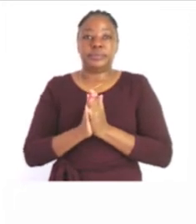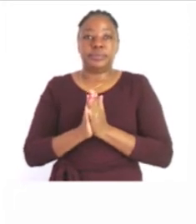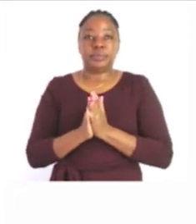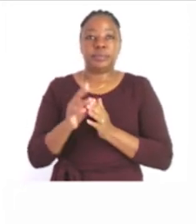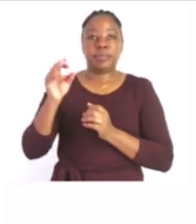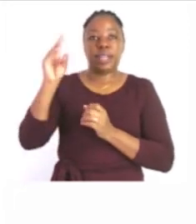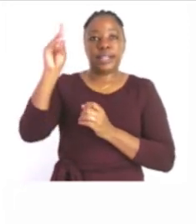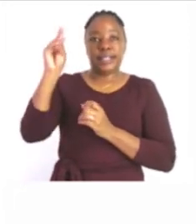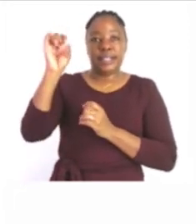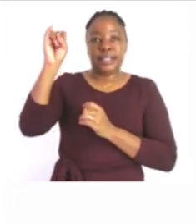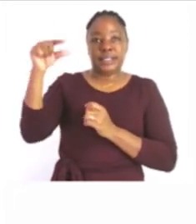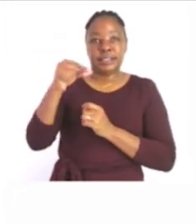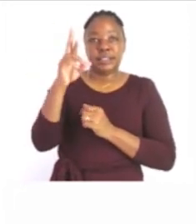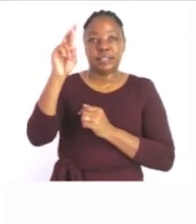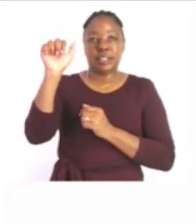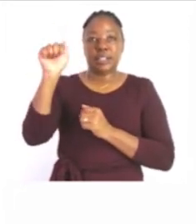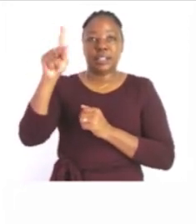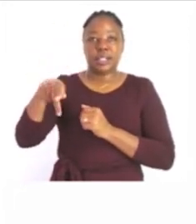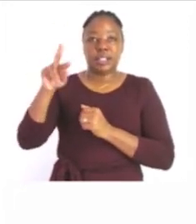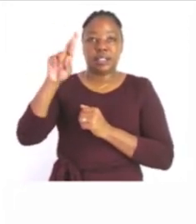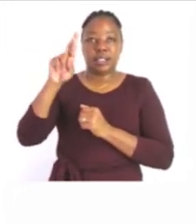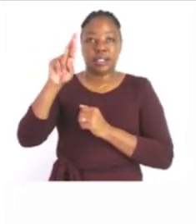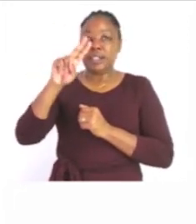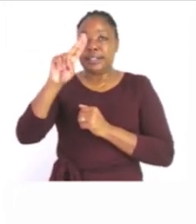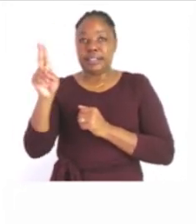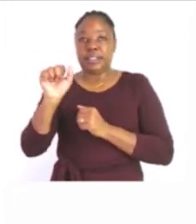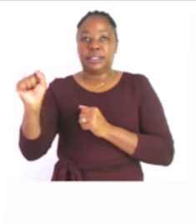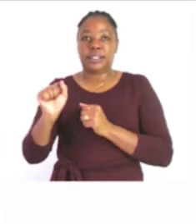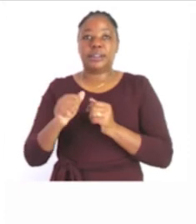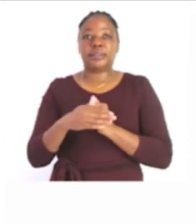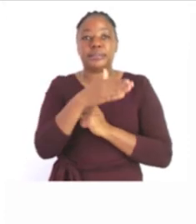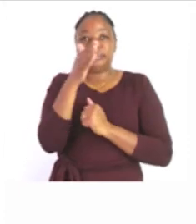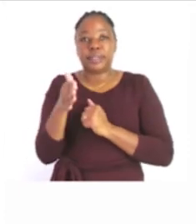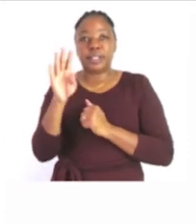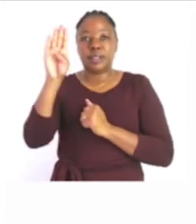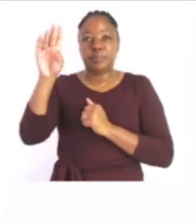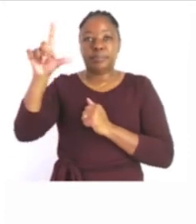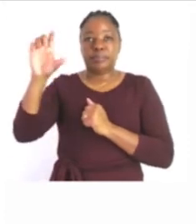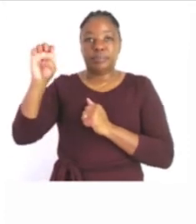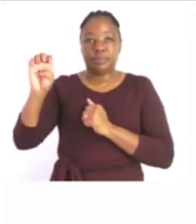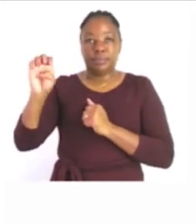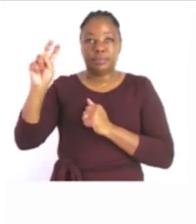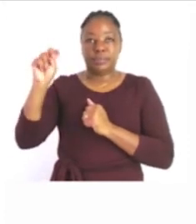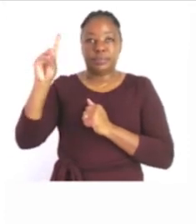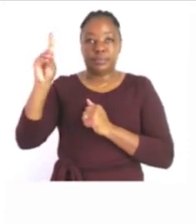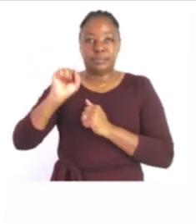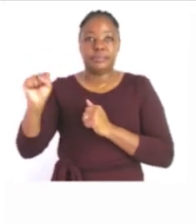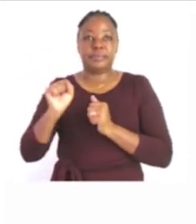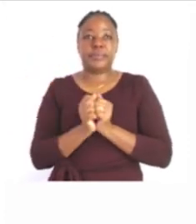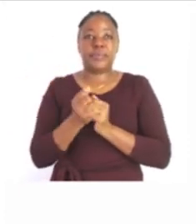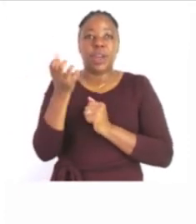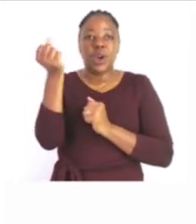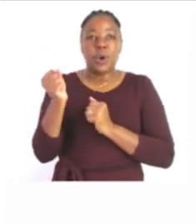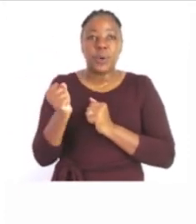and blends. Now, I'm sure you know that when we started learning how to read, we had letters,